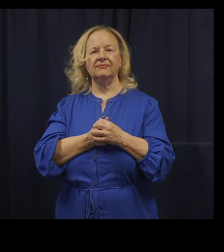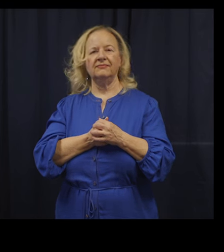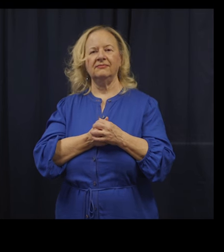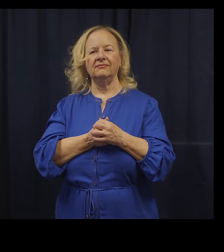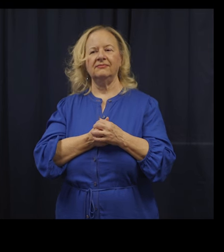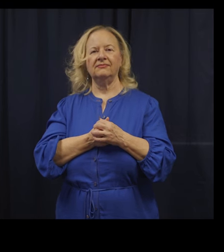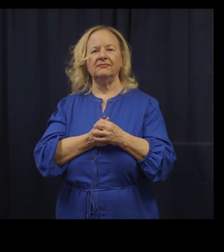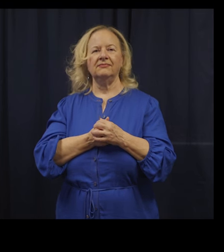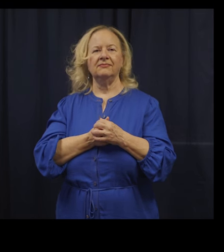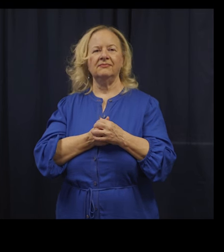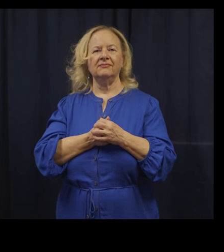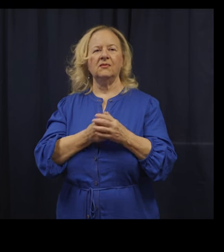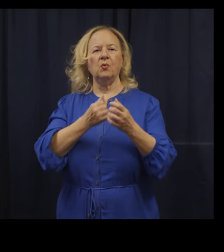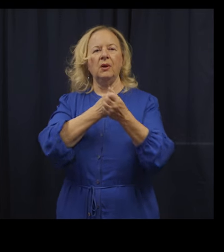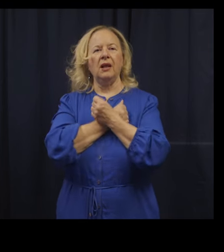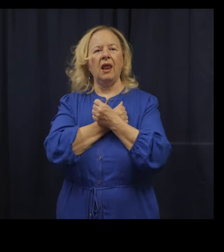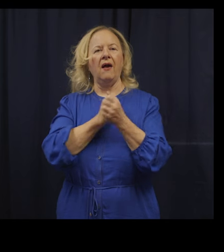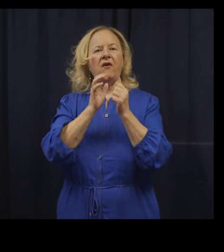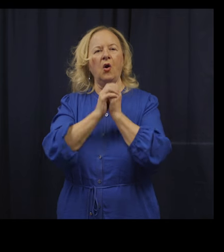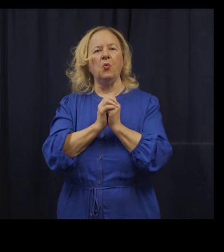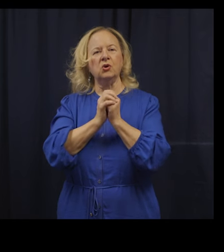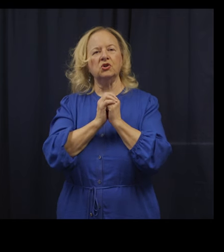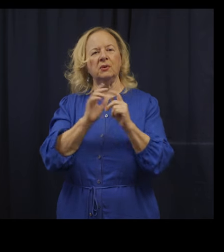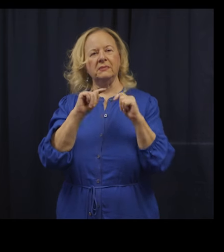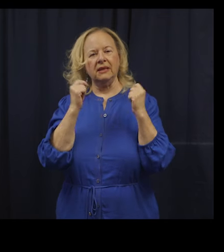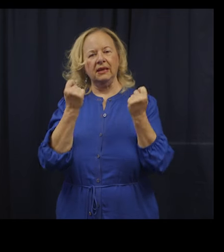We so love our worship team.